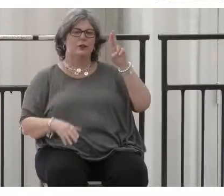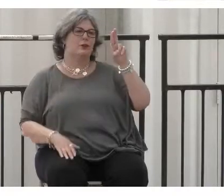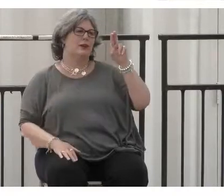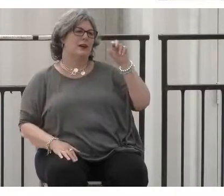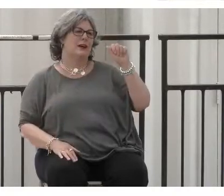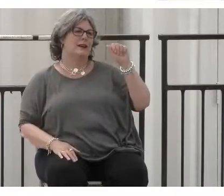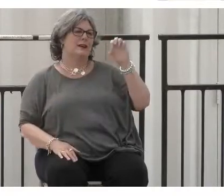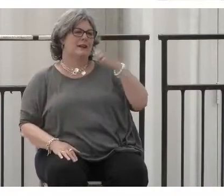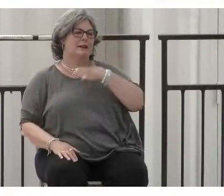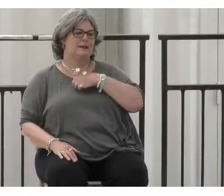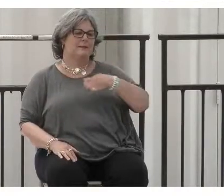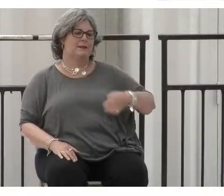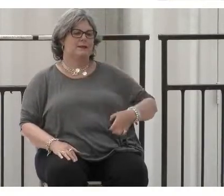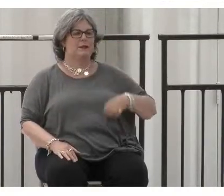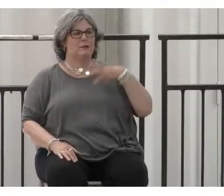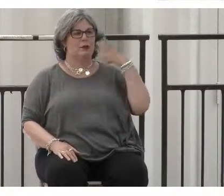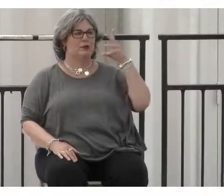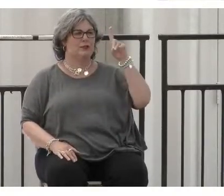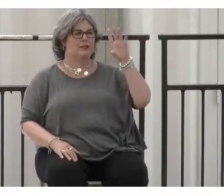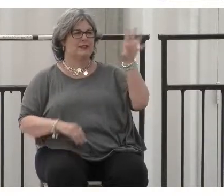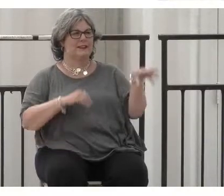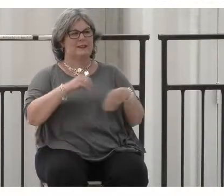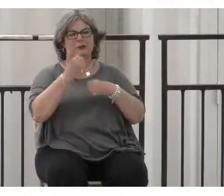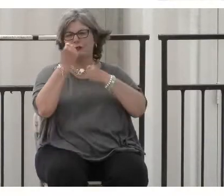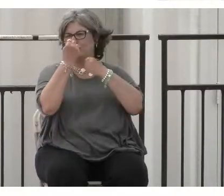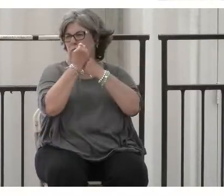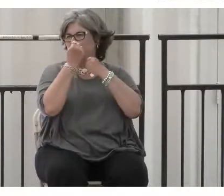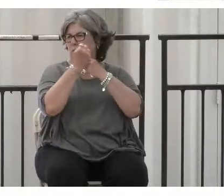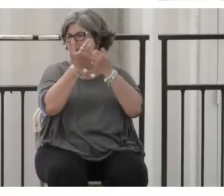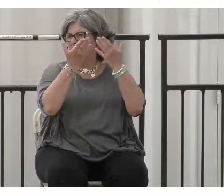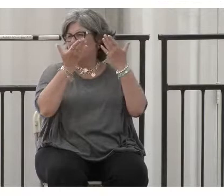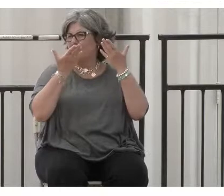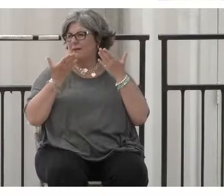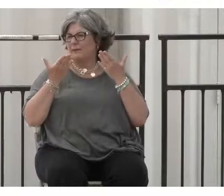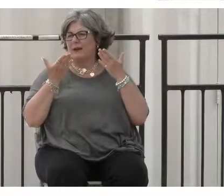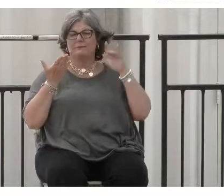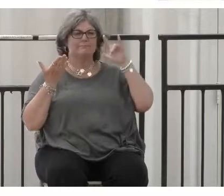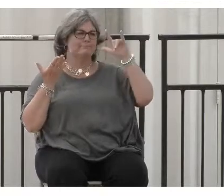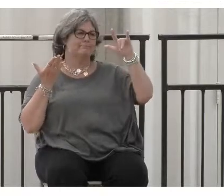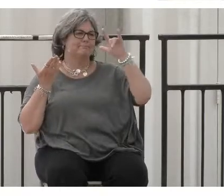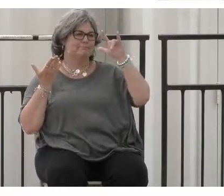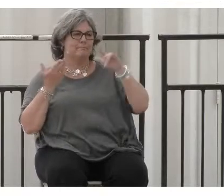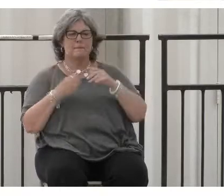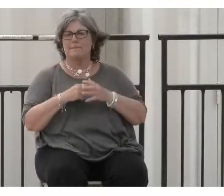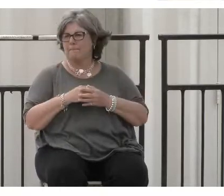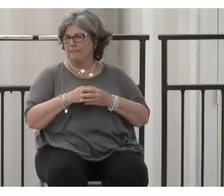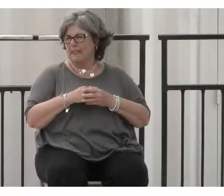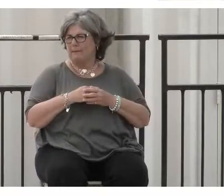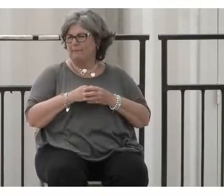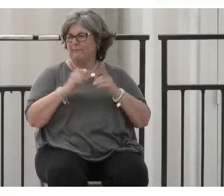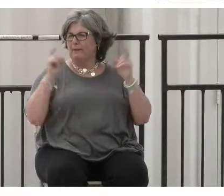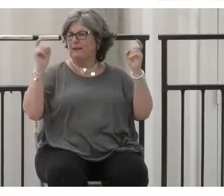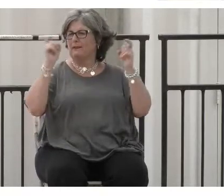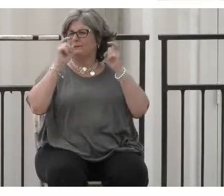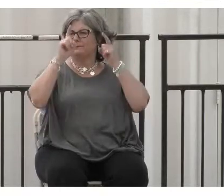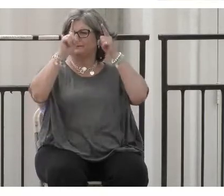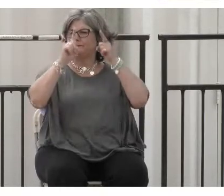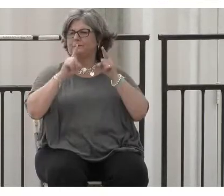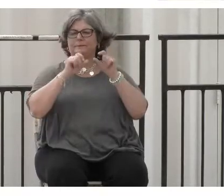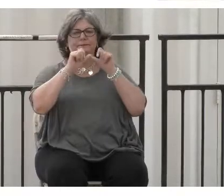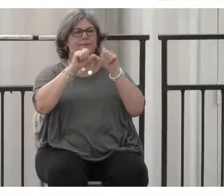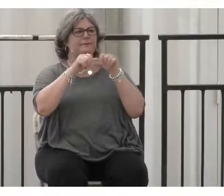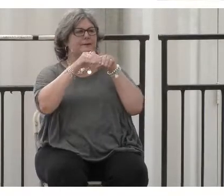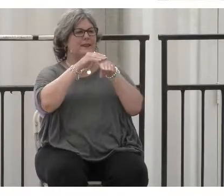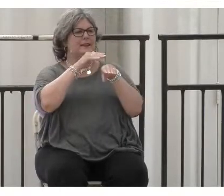Embassy in Washington, D.C. Additional support is provided by Etihad Airways. The festival strives to maintain